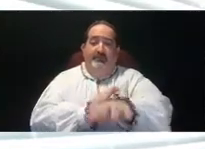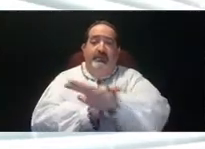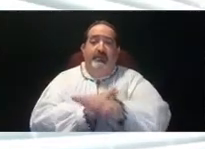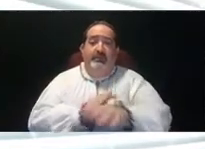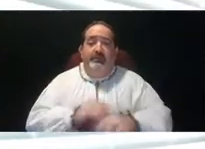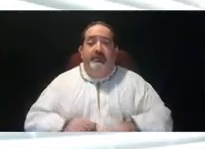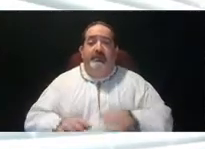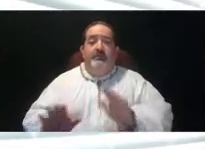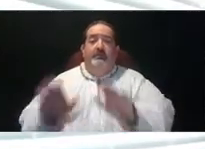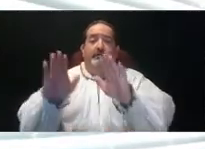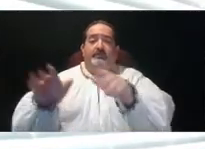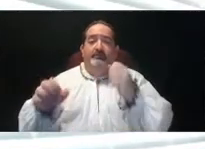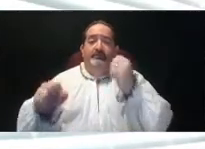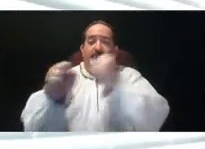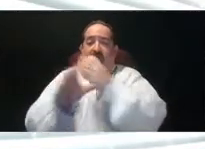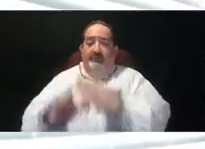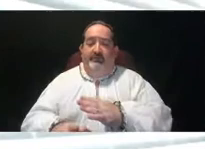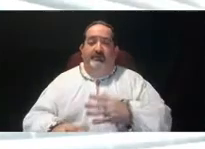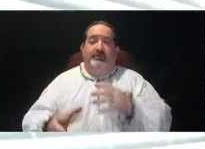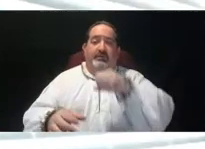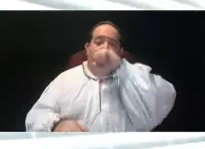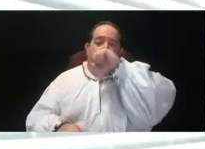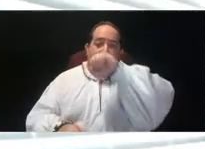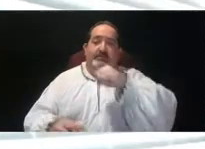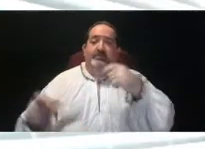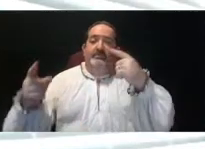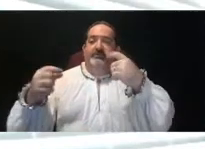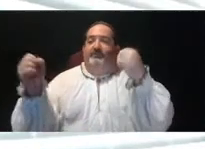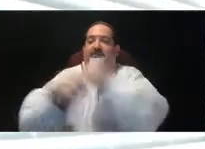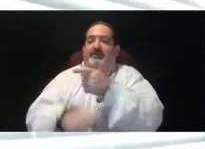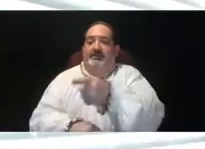is a dynamite fighter, and I can't wait to cross blades with him again.